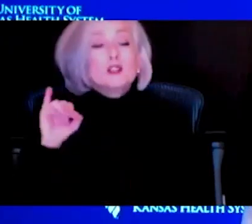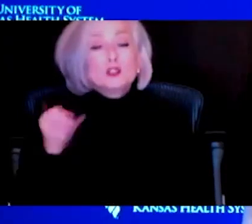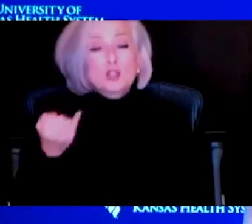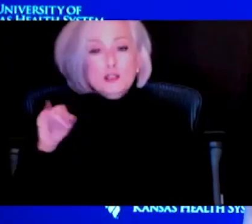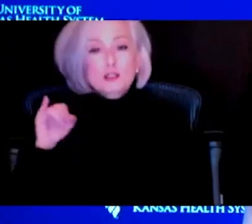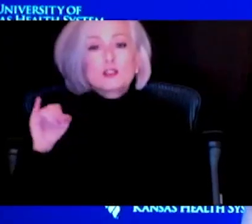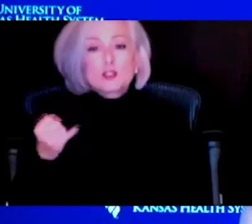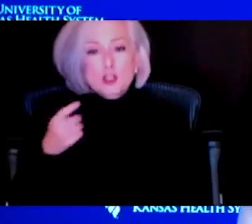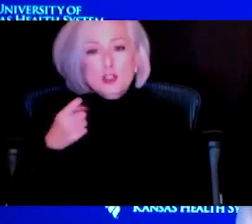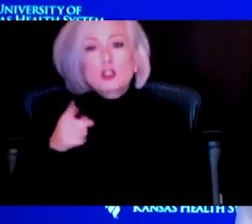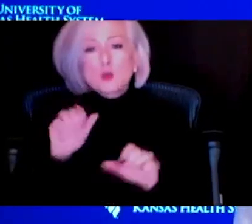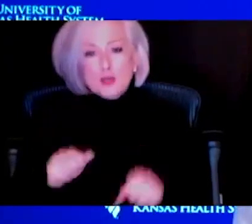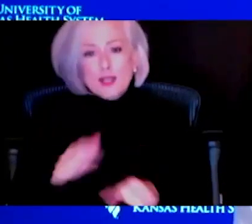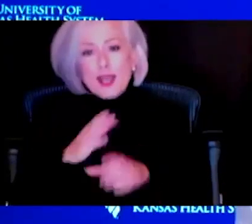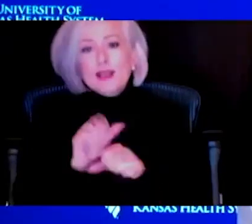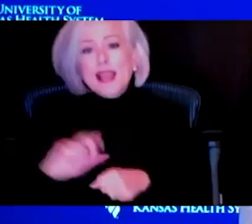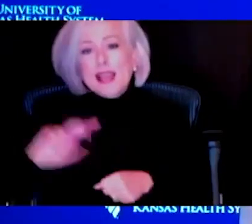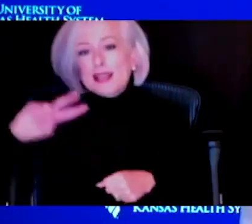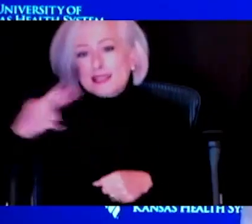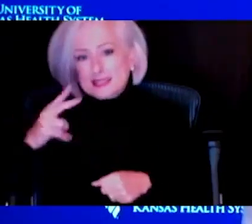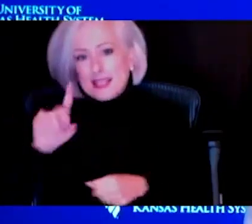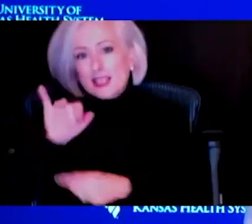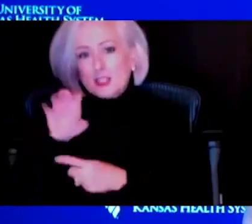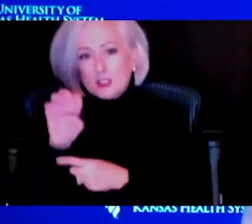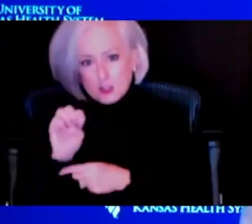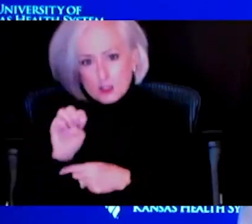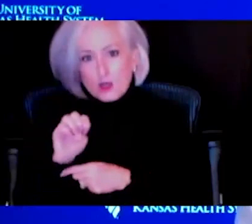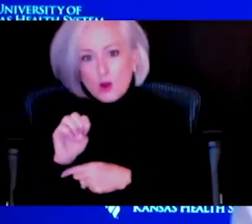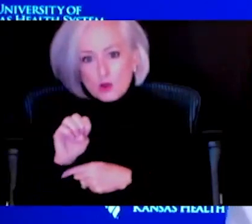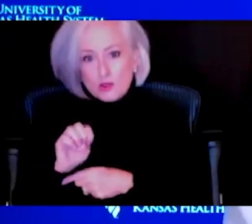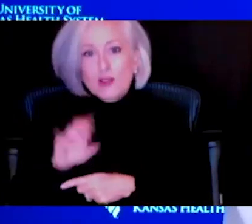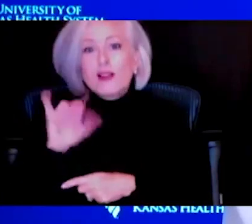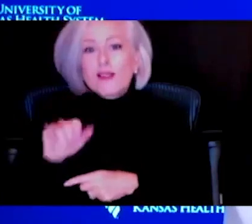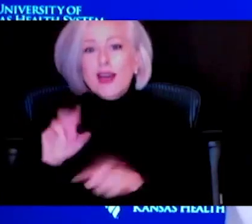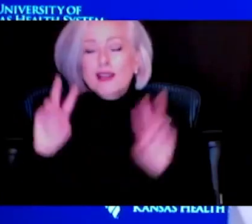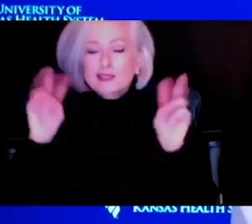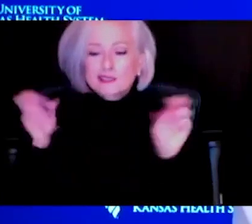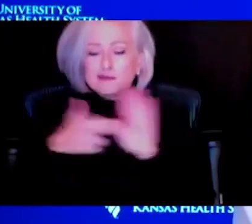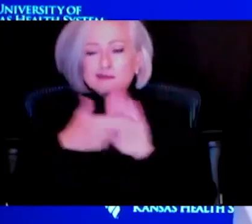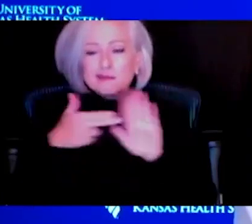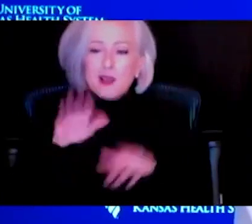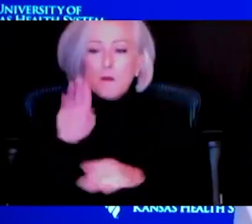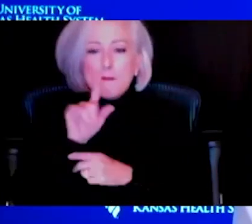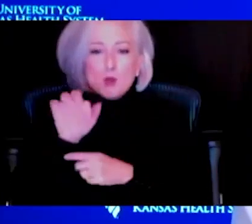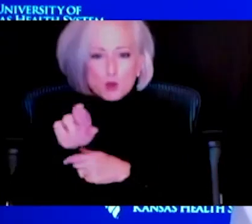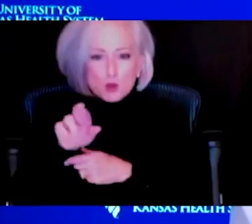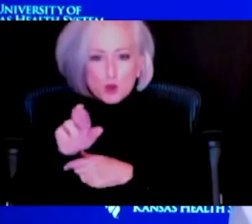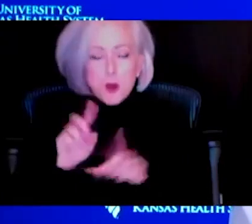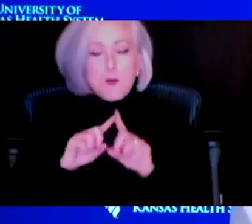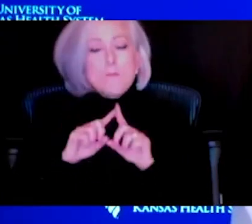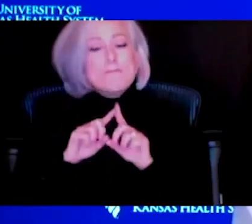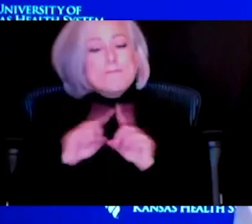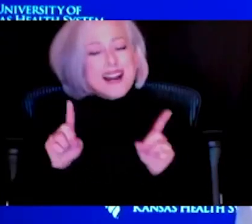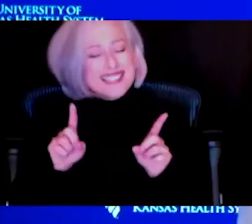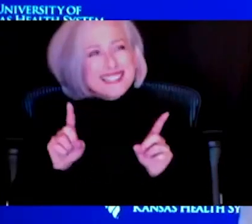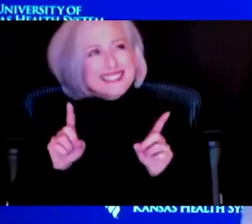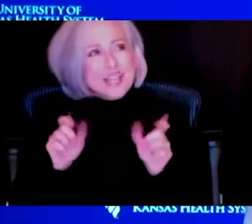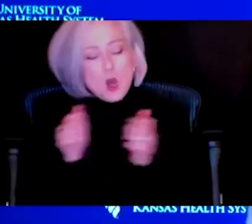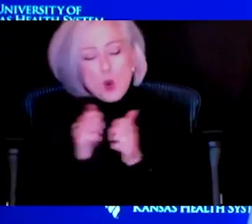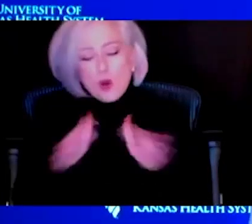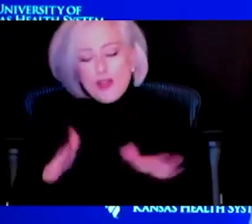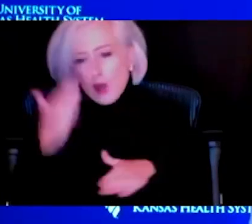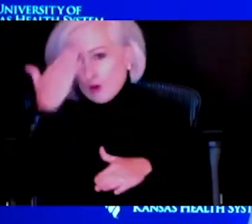a second dose now after getting, and that's considered the receiving booster? that first, yeah. However, without knowing exactly what